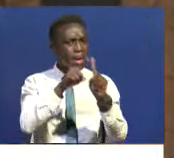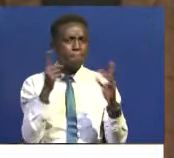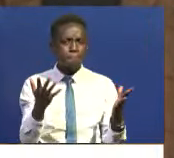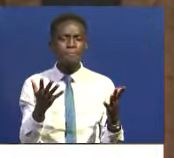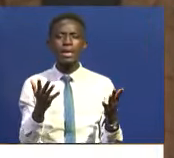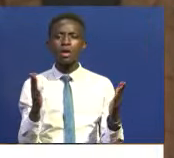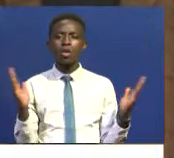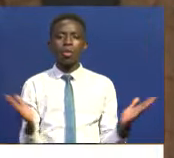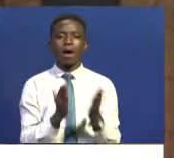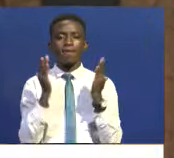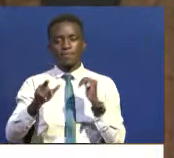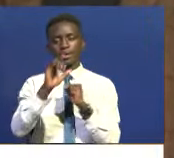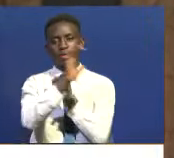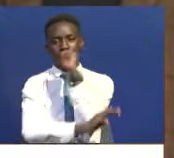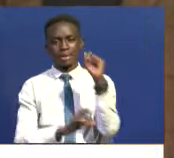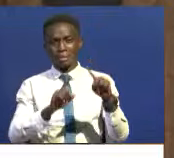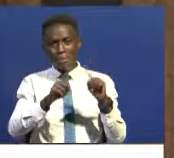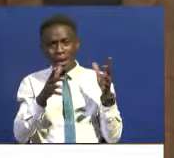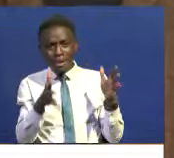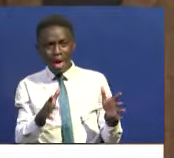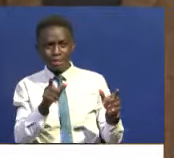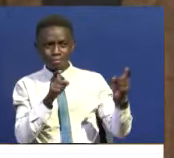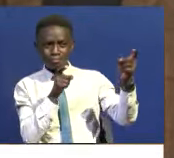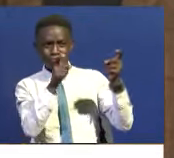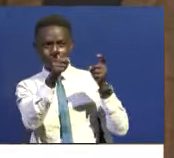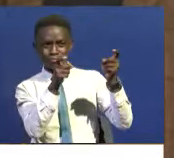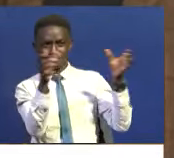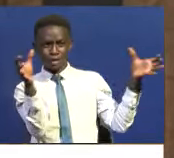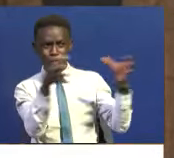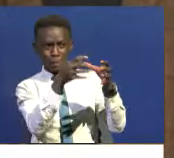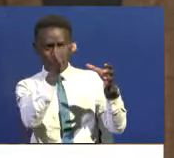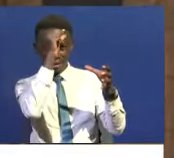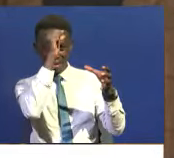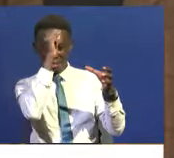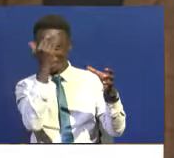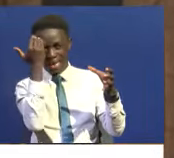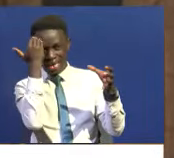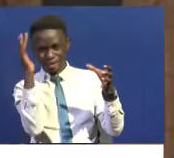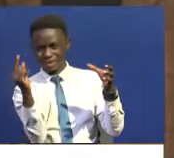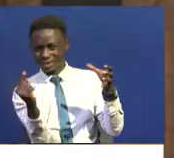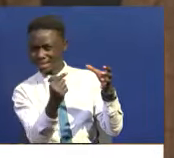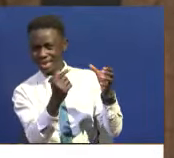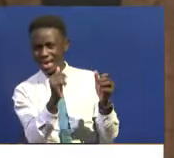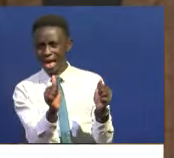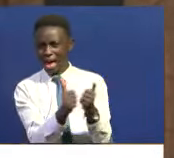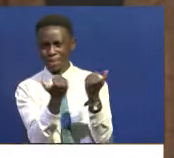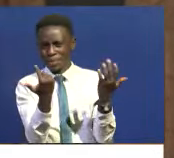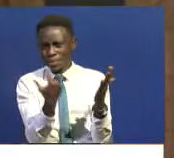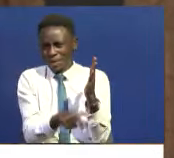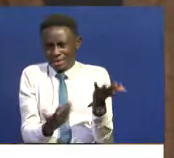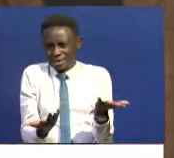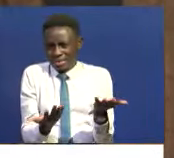have absolutely no idea what is happening. Instead, they are abusing bishops.